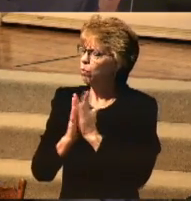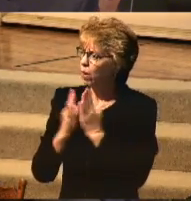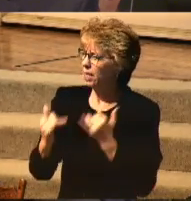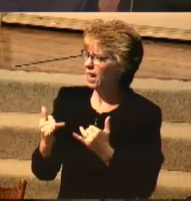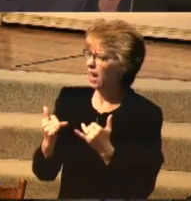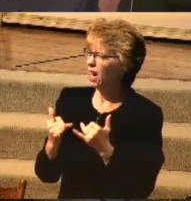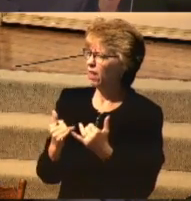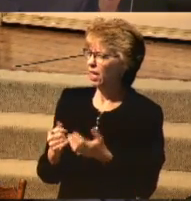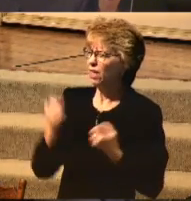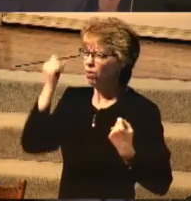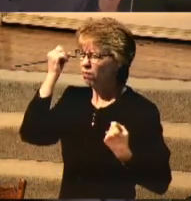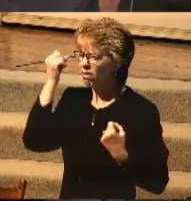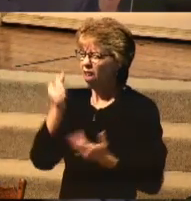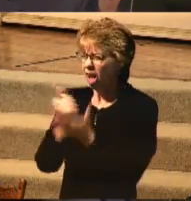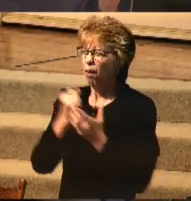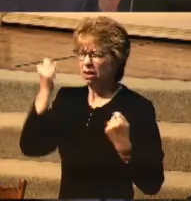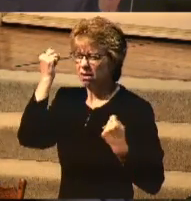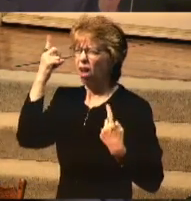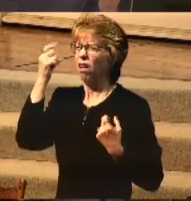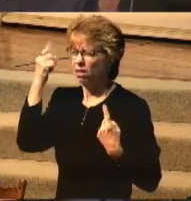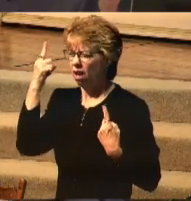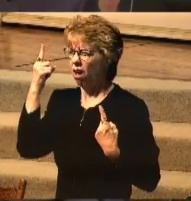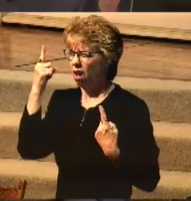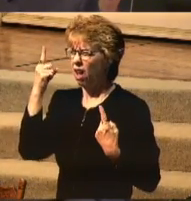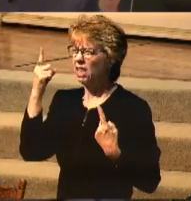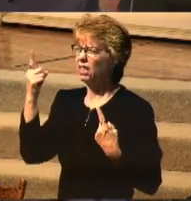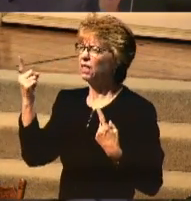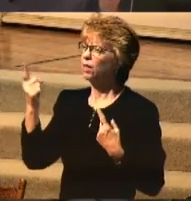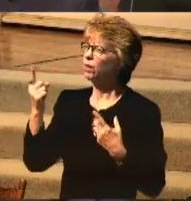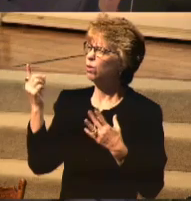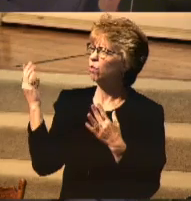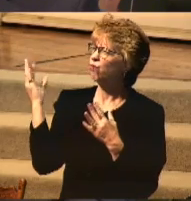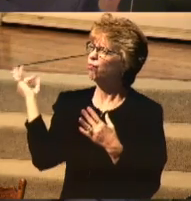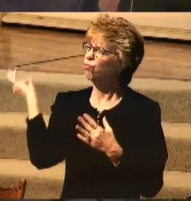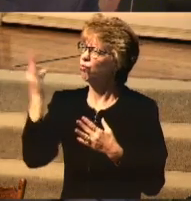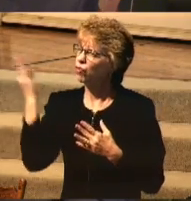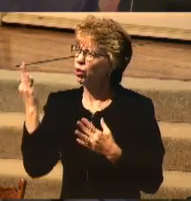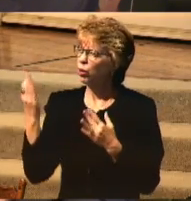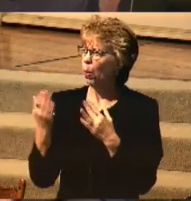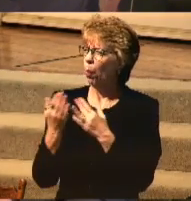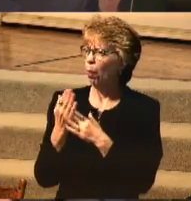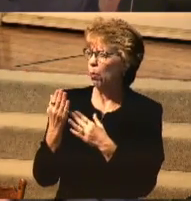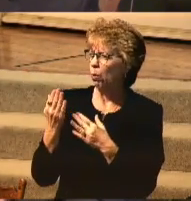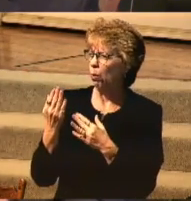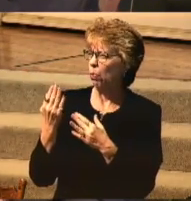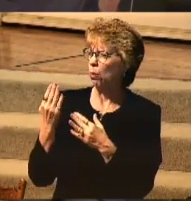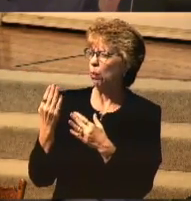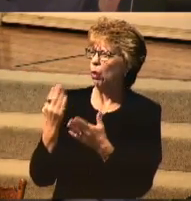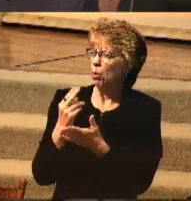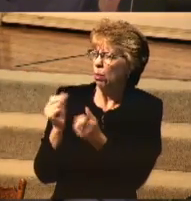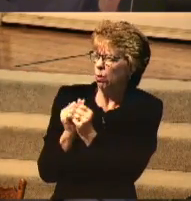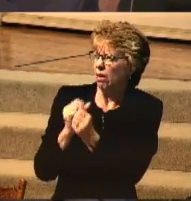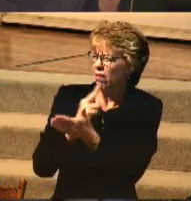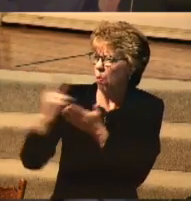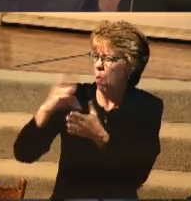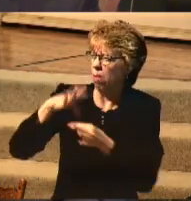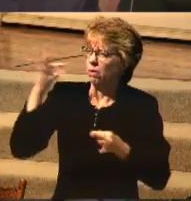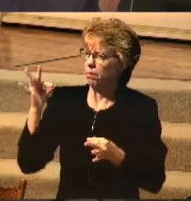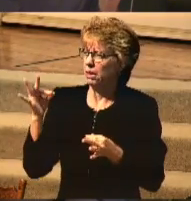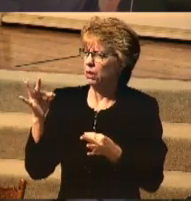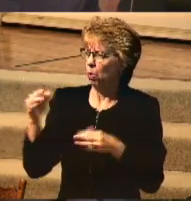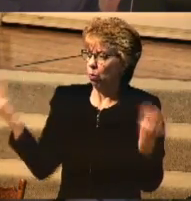Lord, I pray that You would speak to us by the power of Your Holy Spirit. We are here to worship You,